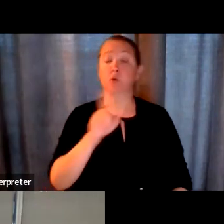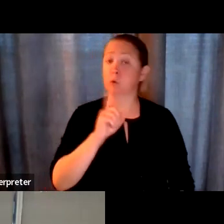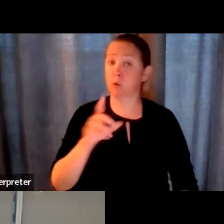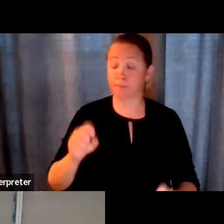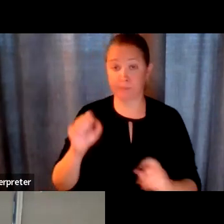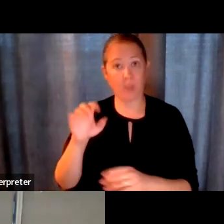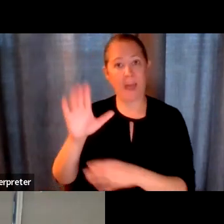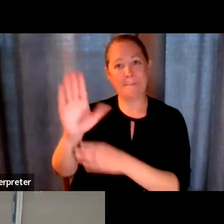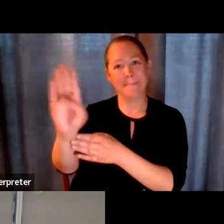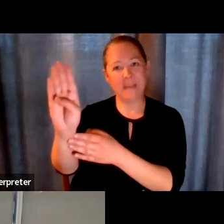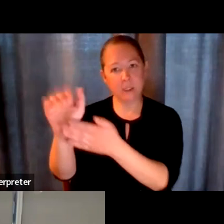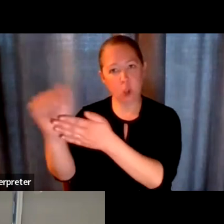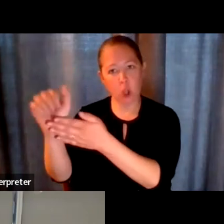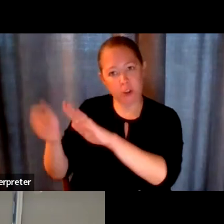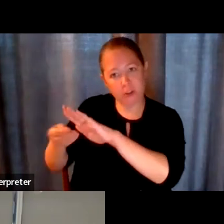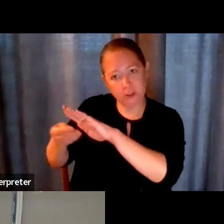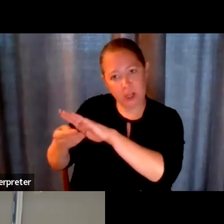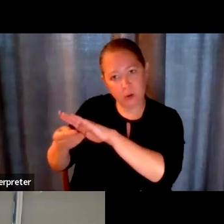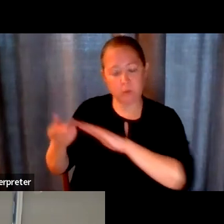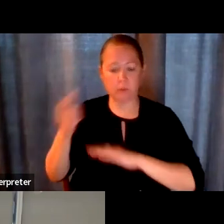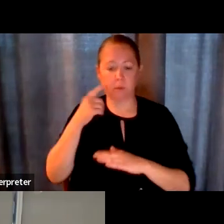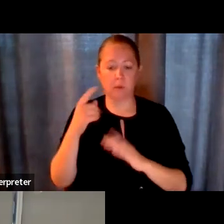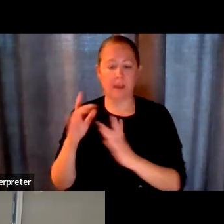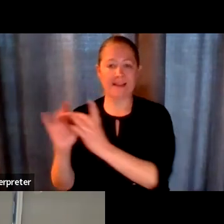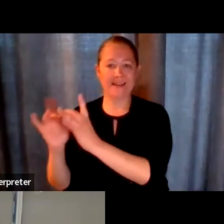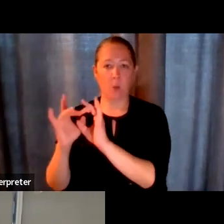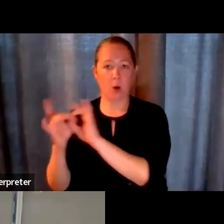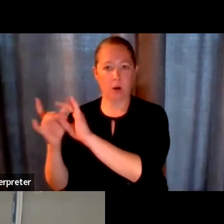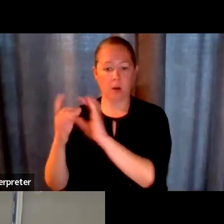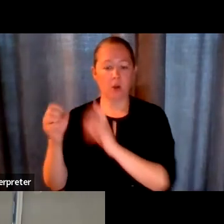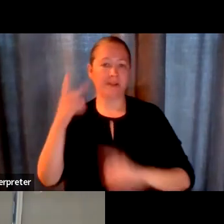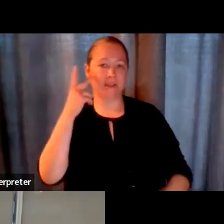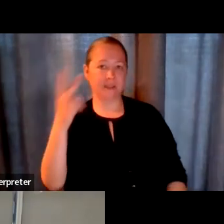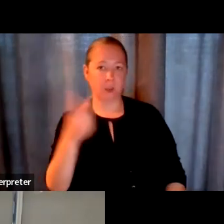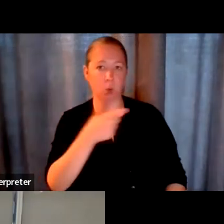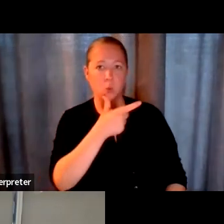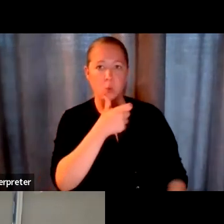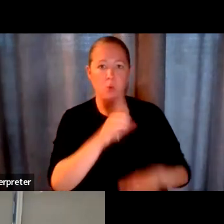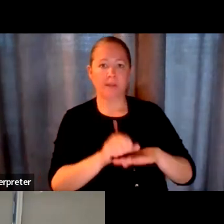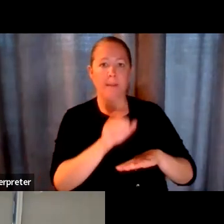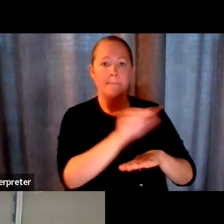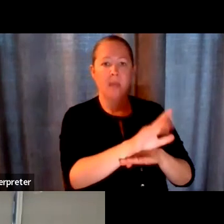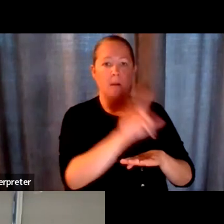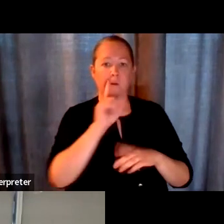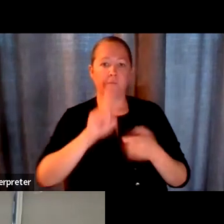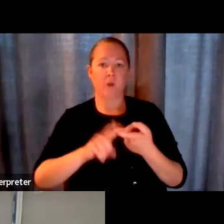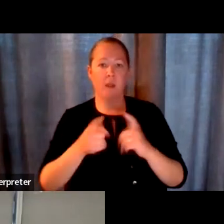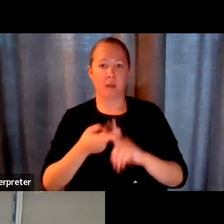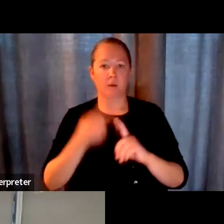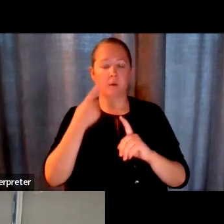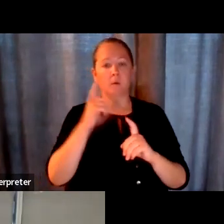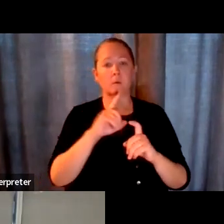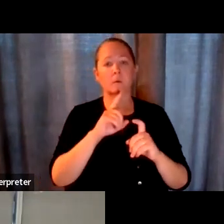network are, I think, most visible if you look at who submitted the friend of the court briefs on the side of Coach Kennedy in this